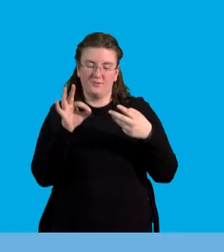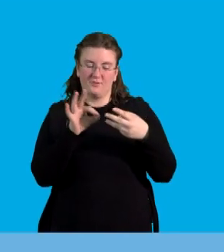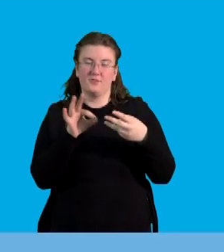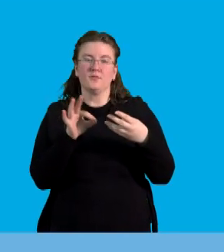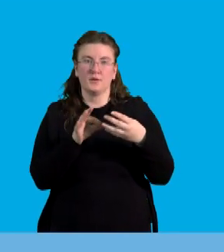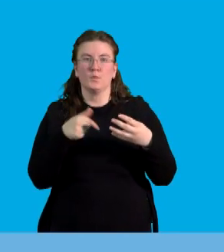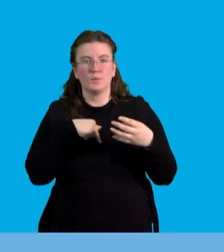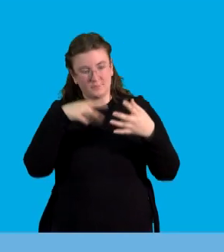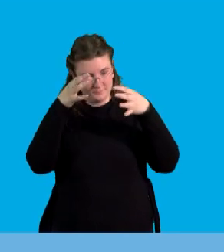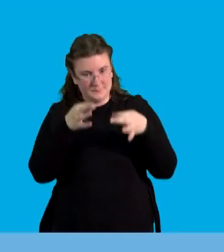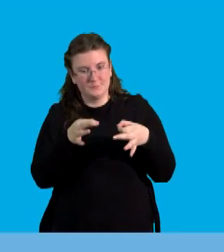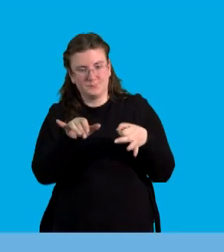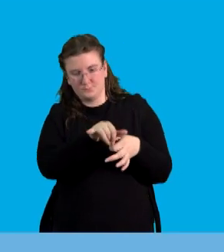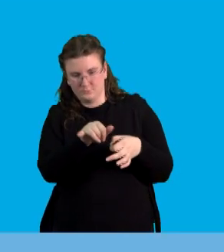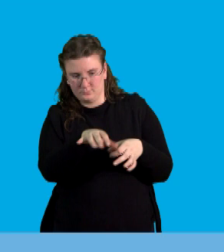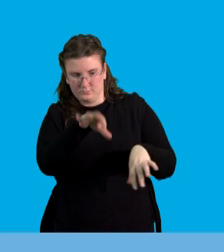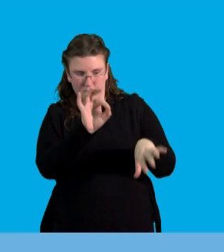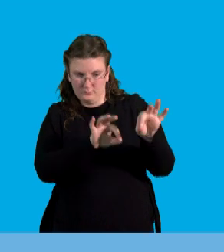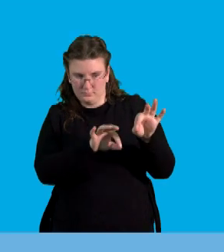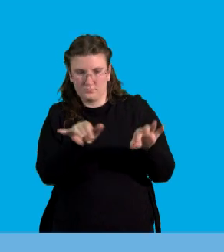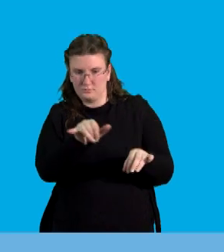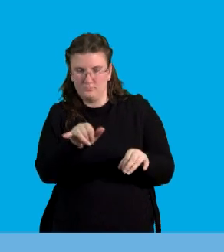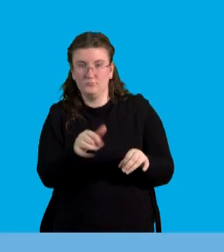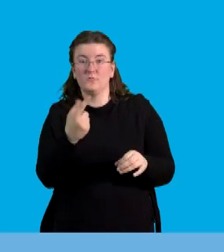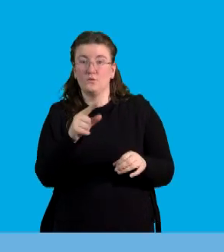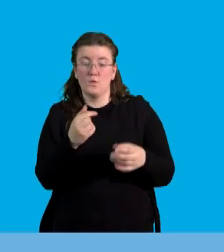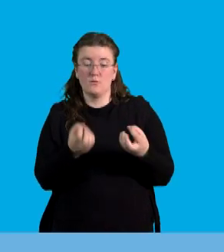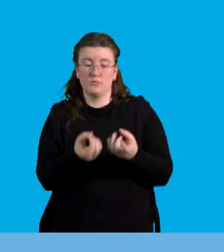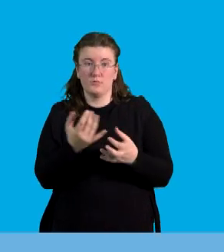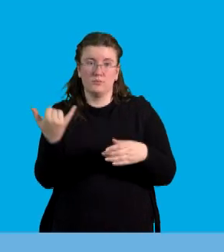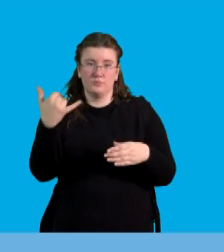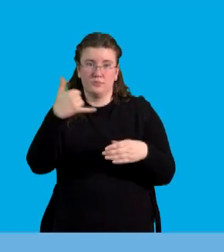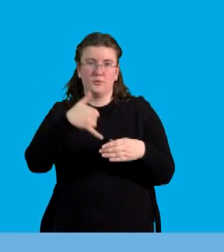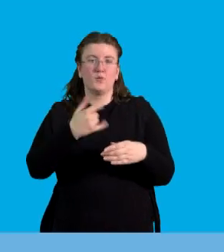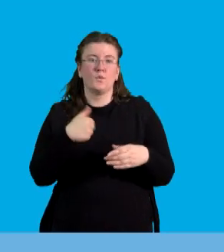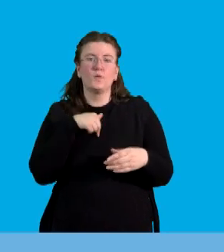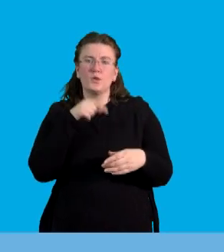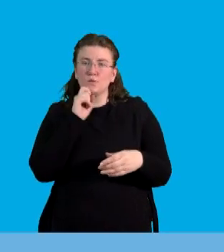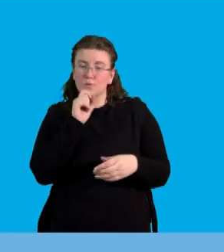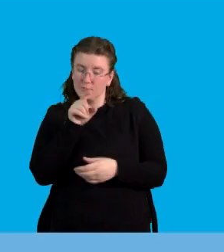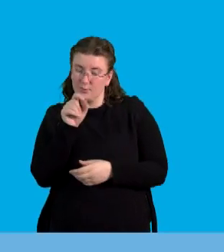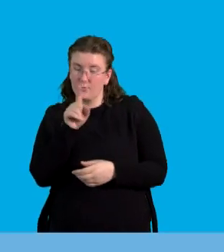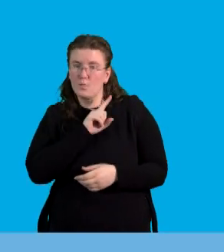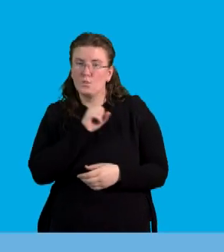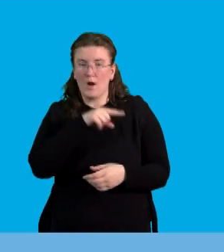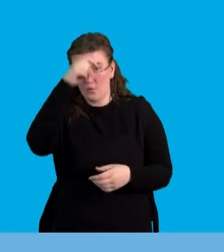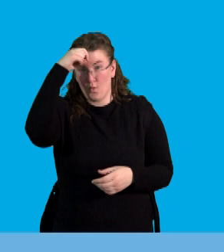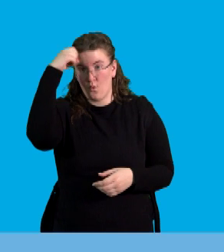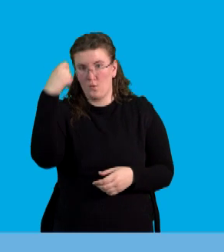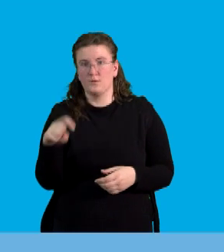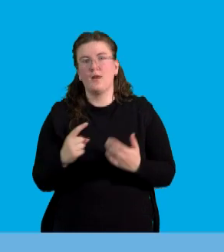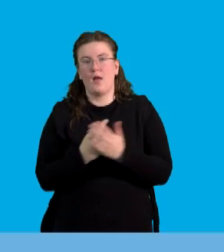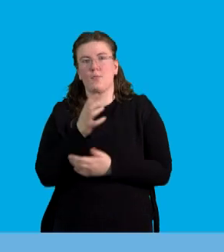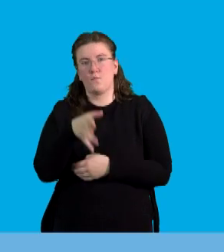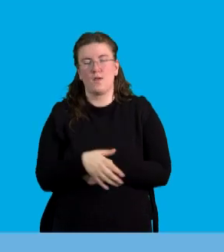we can then decide to use which resistor for which function. In a case of a kettle, we are going to use that one because there's going to be a heat